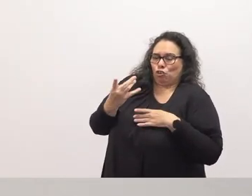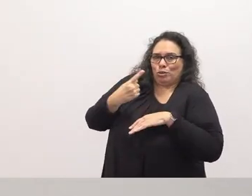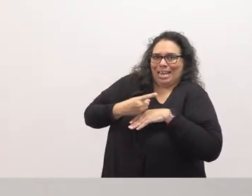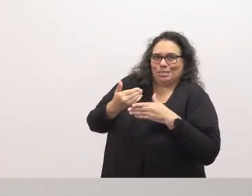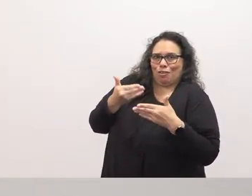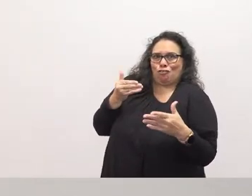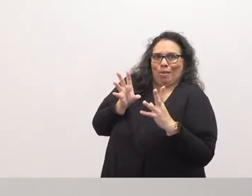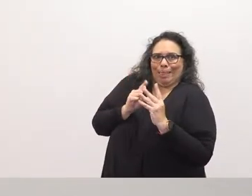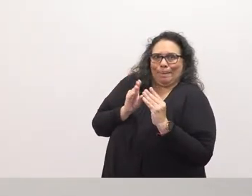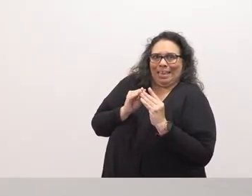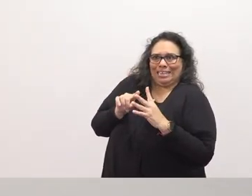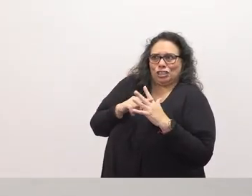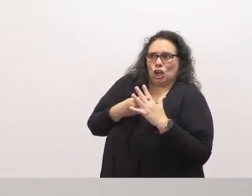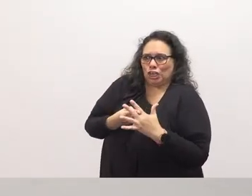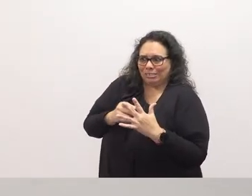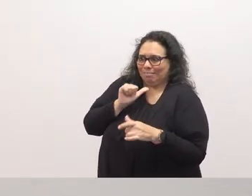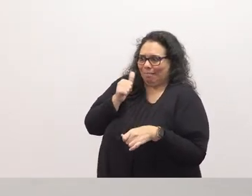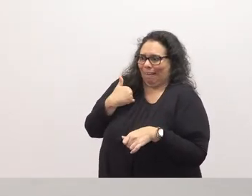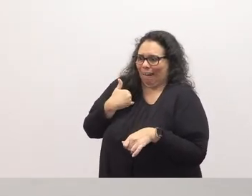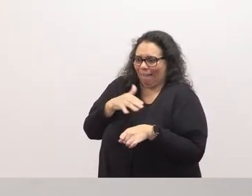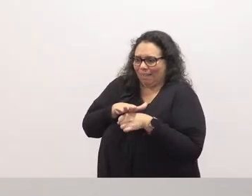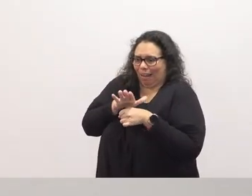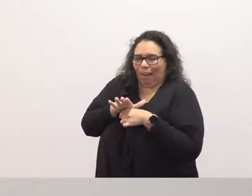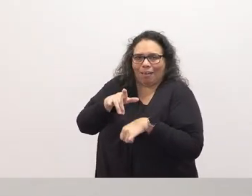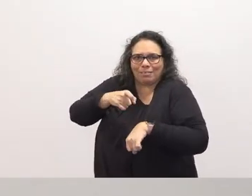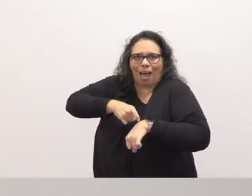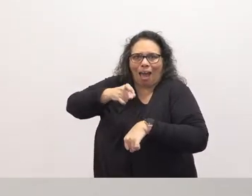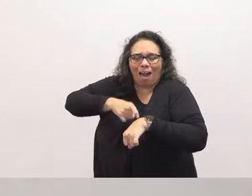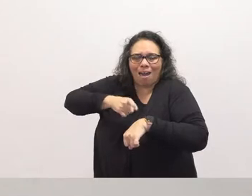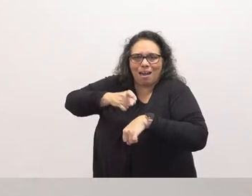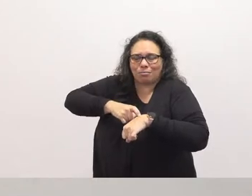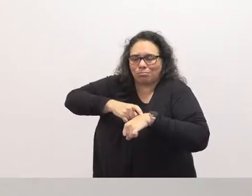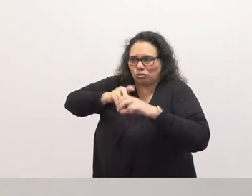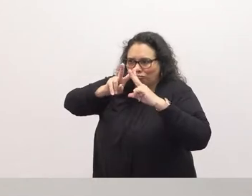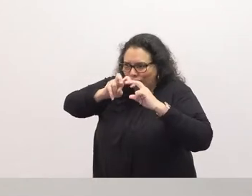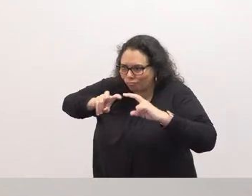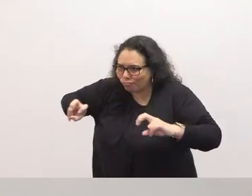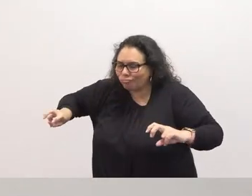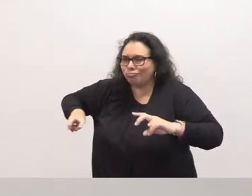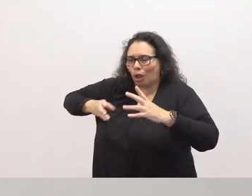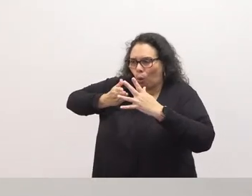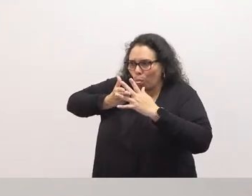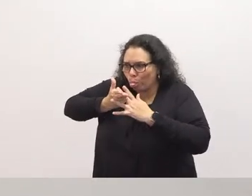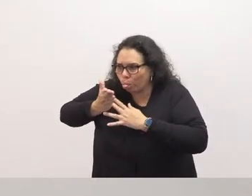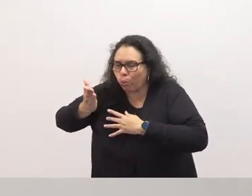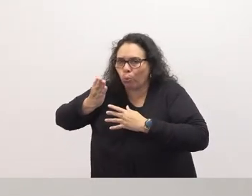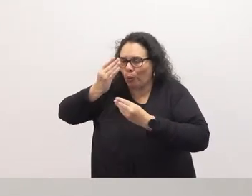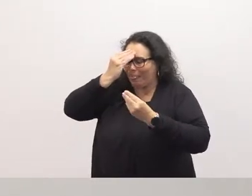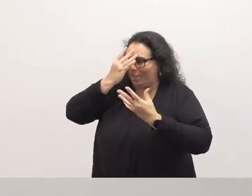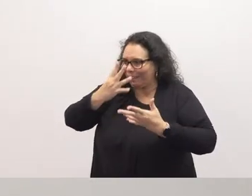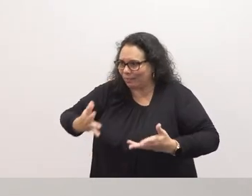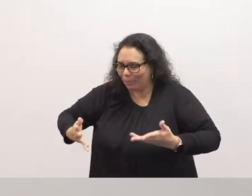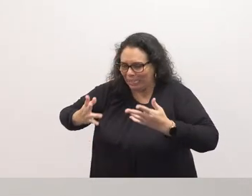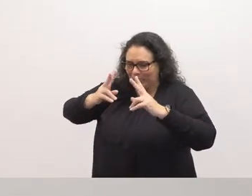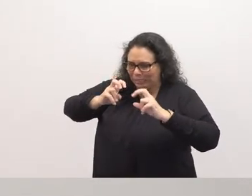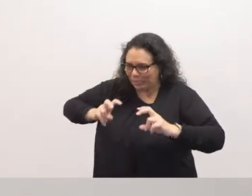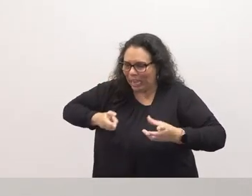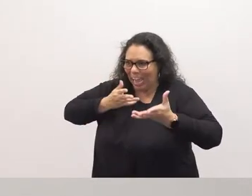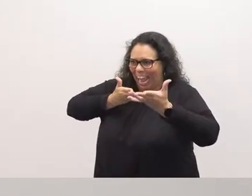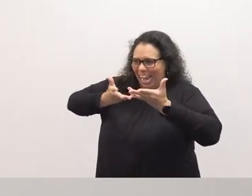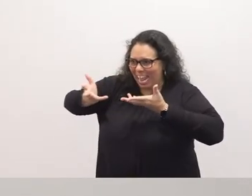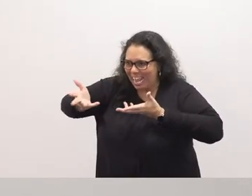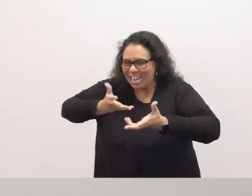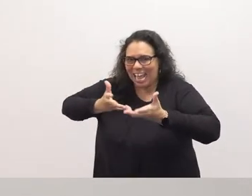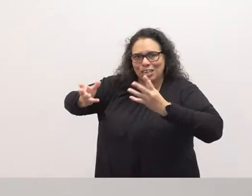starts, and not having that time to look through the information and engage,